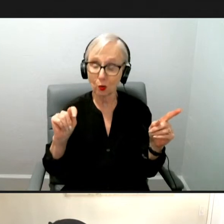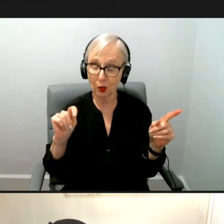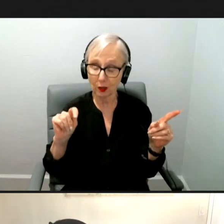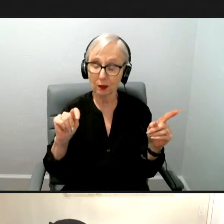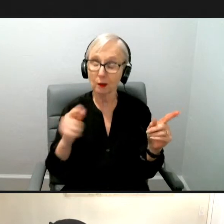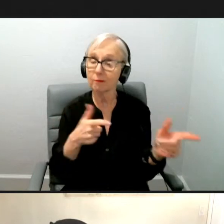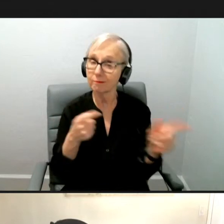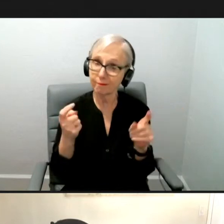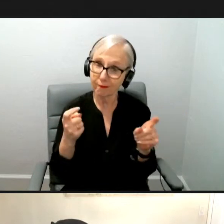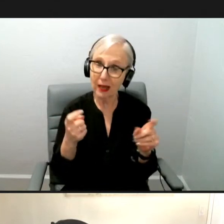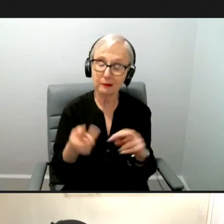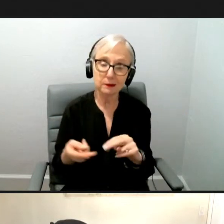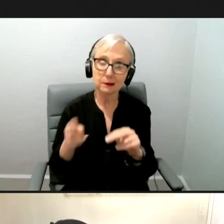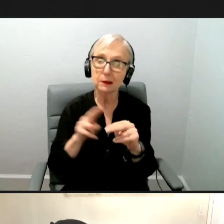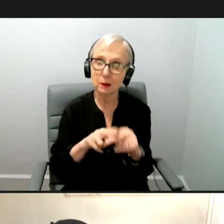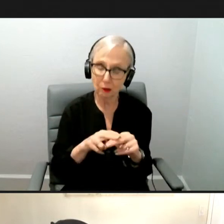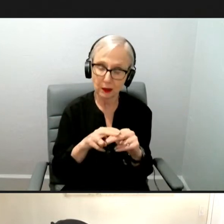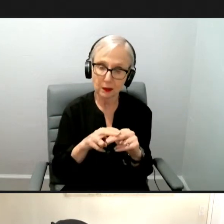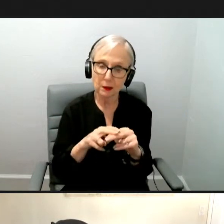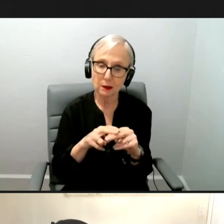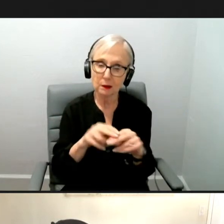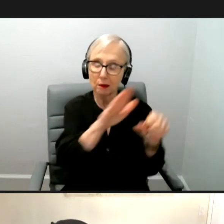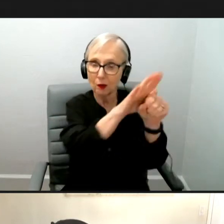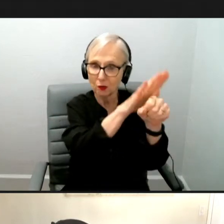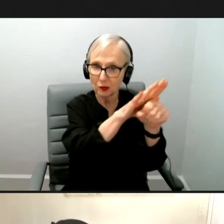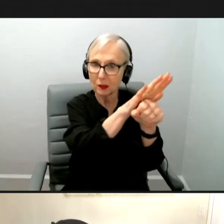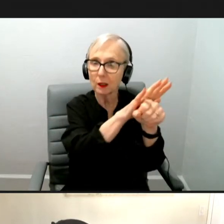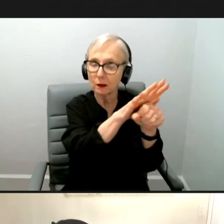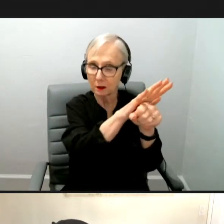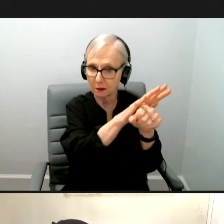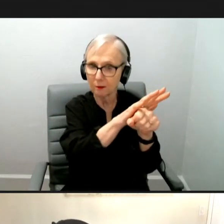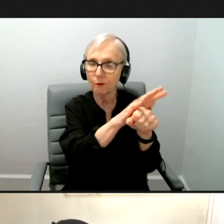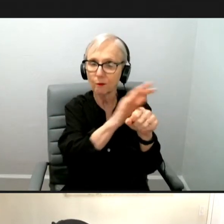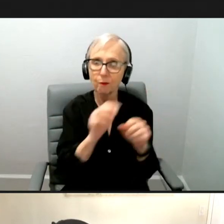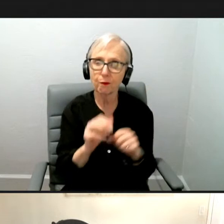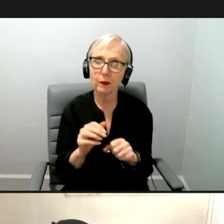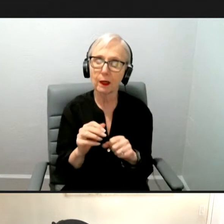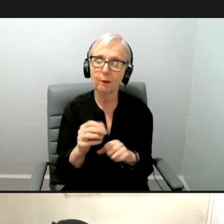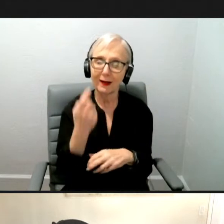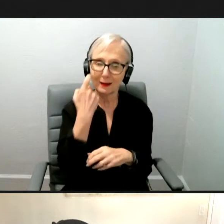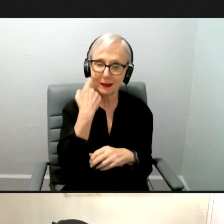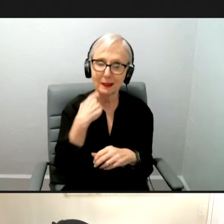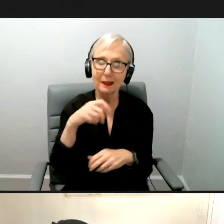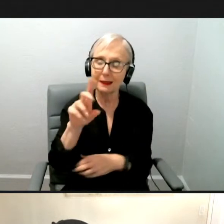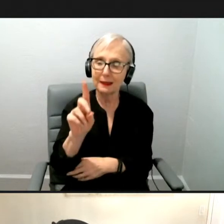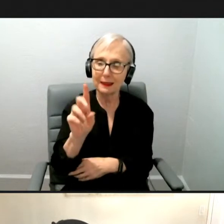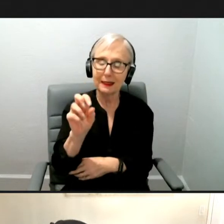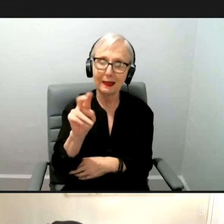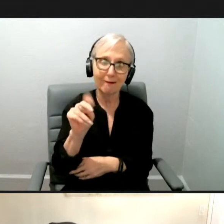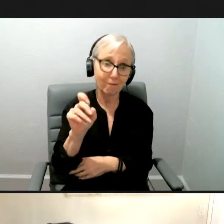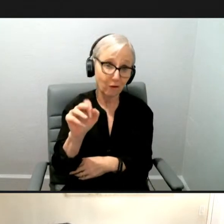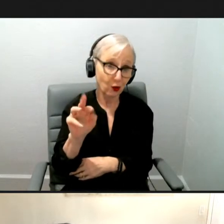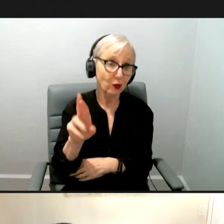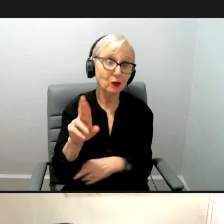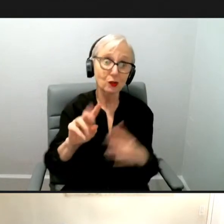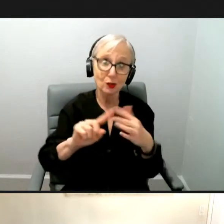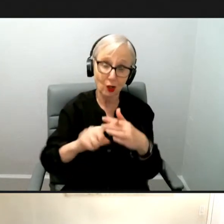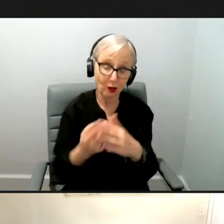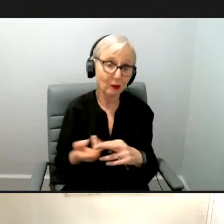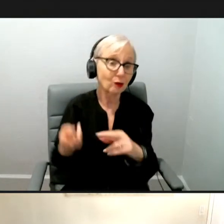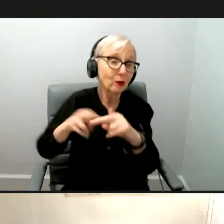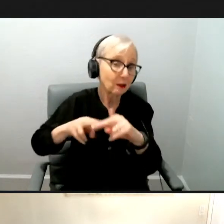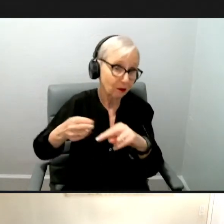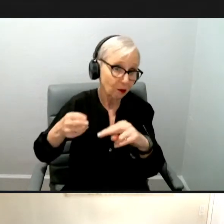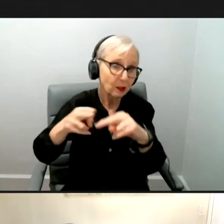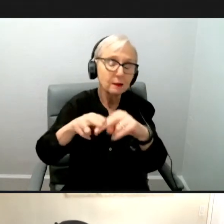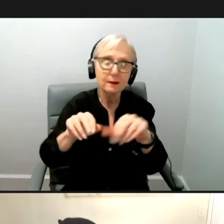increase right now. We're also, I think, just in the last couple of days, starting to see an increase in Denver. So I think it is quite